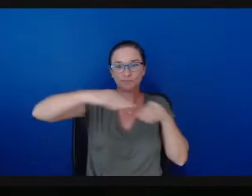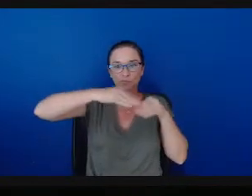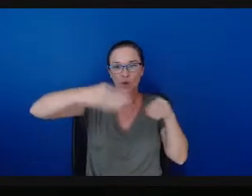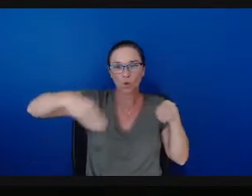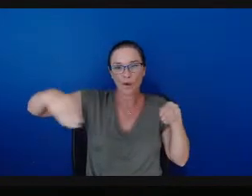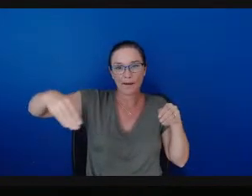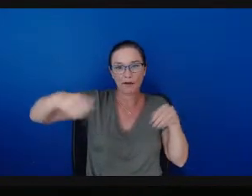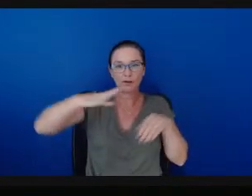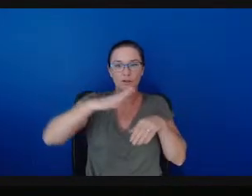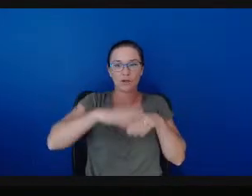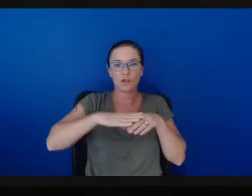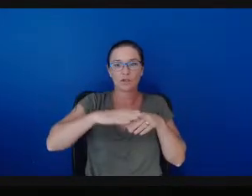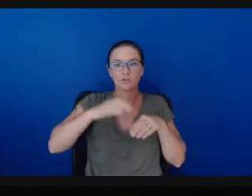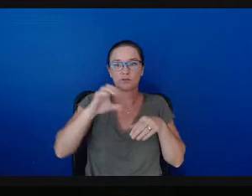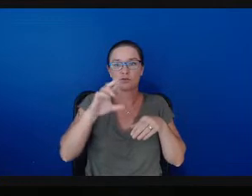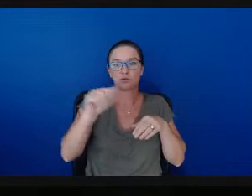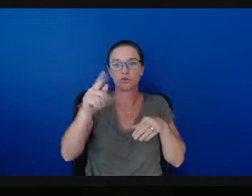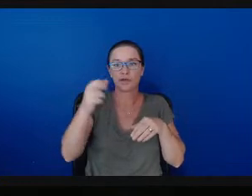crater.